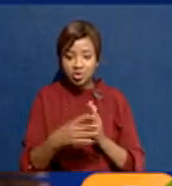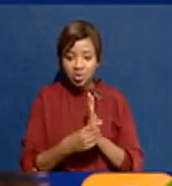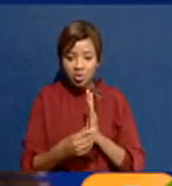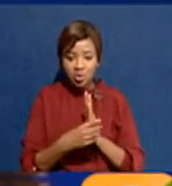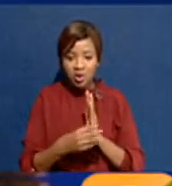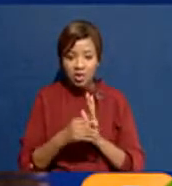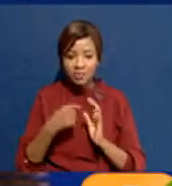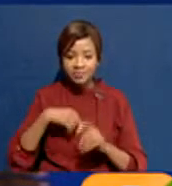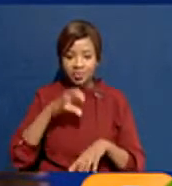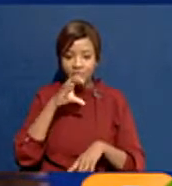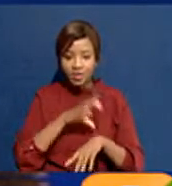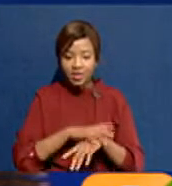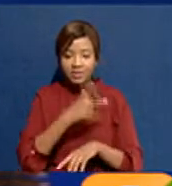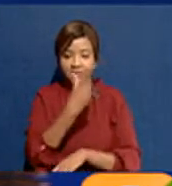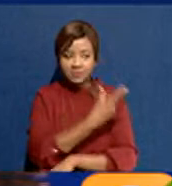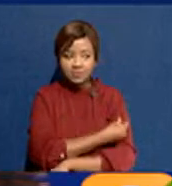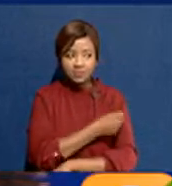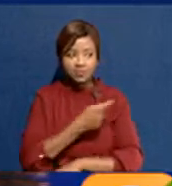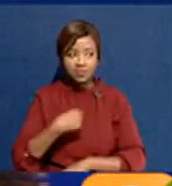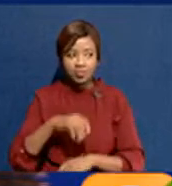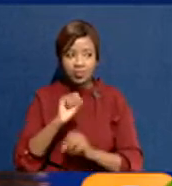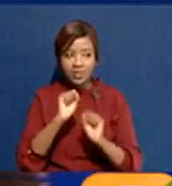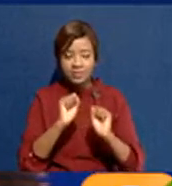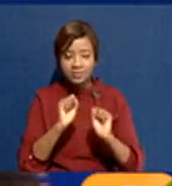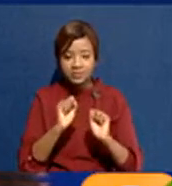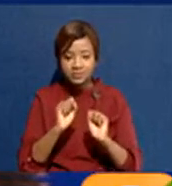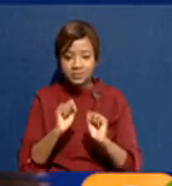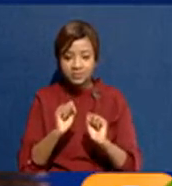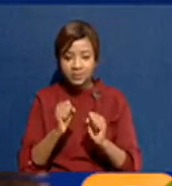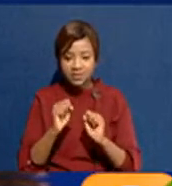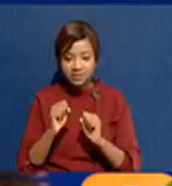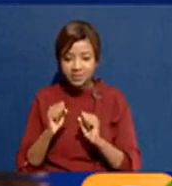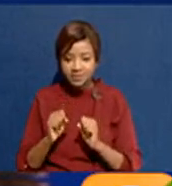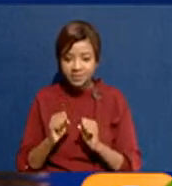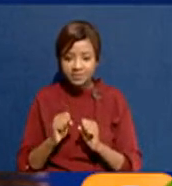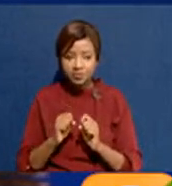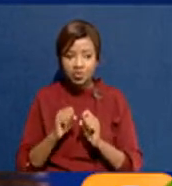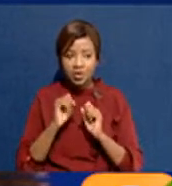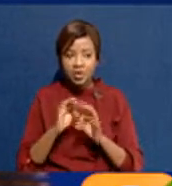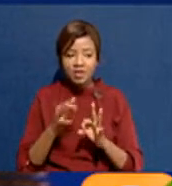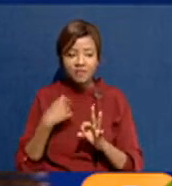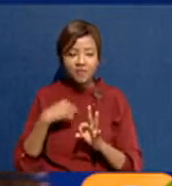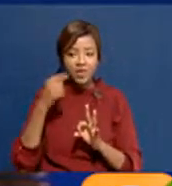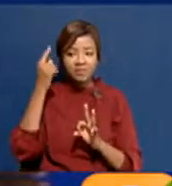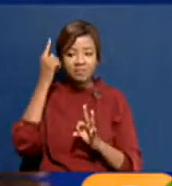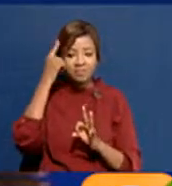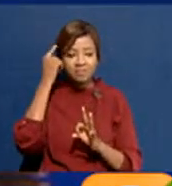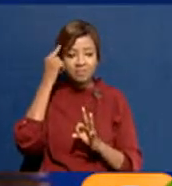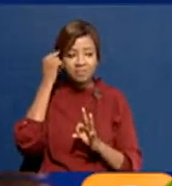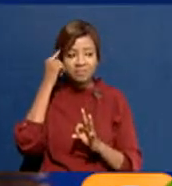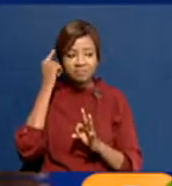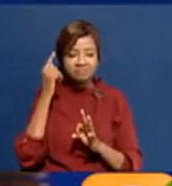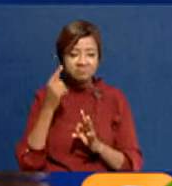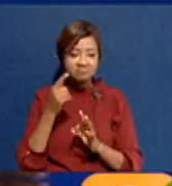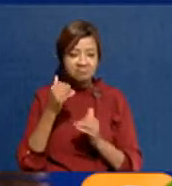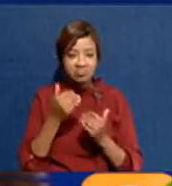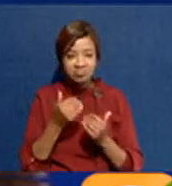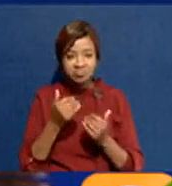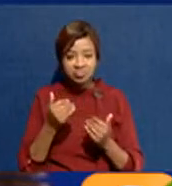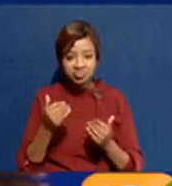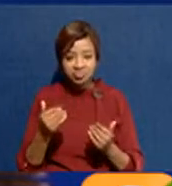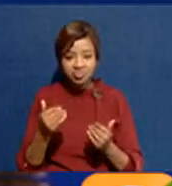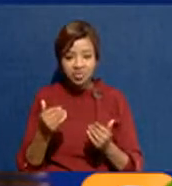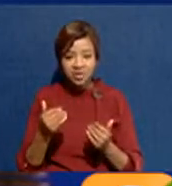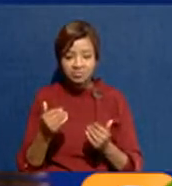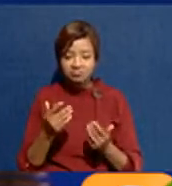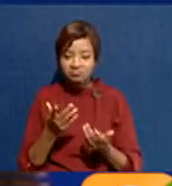vaccination, we actually save about 20 downstream. So if we start by vaccinating our children, right from when